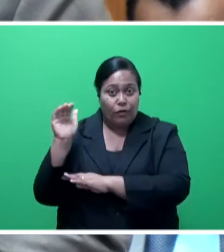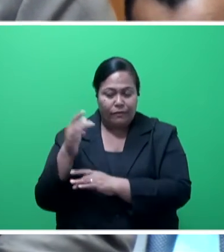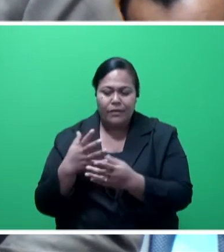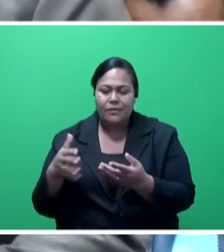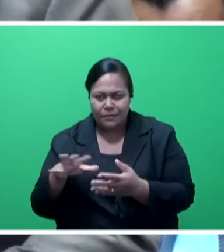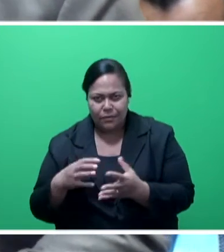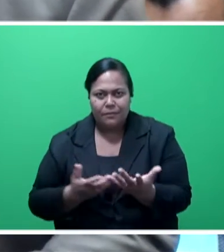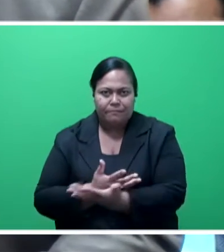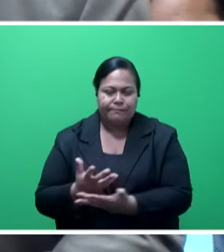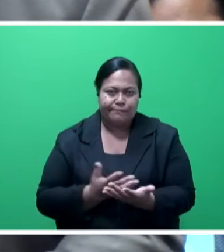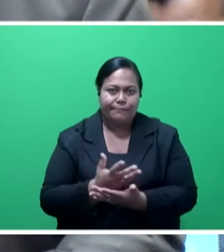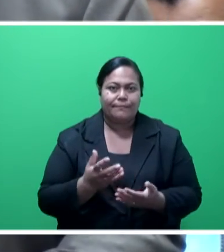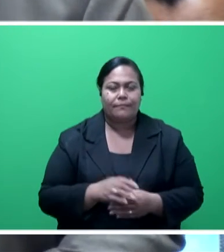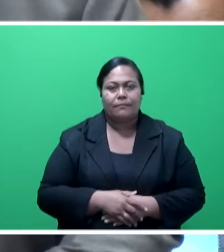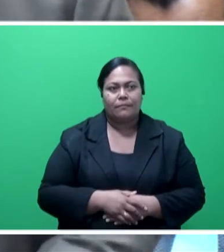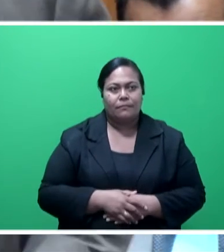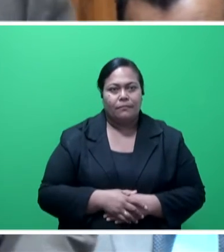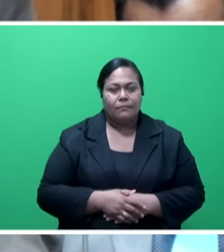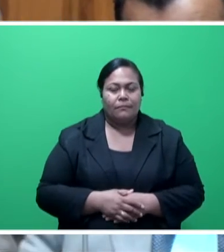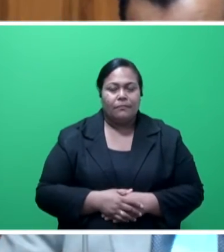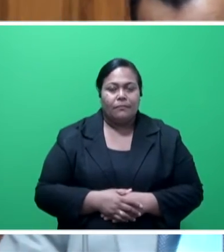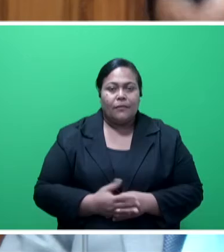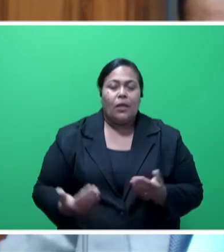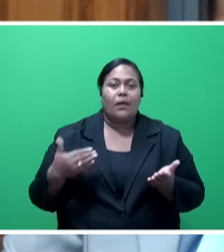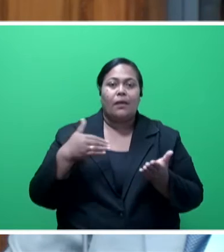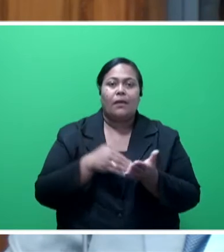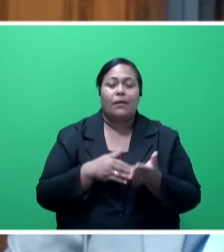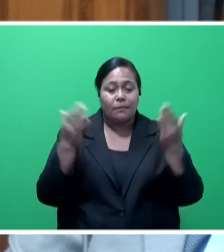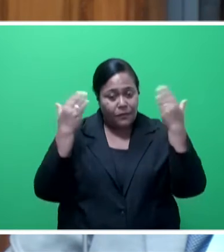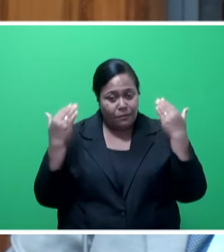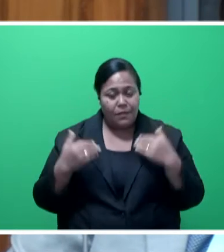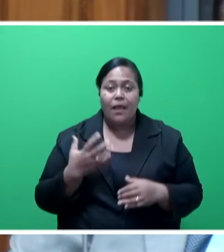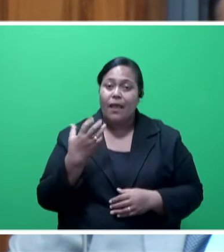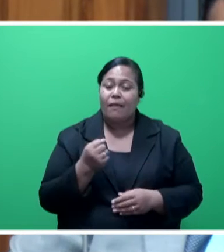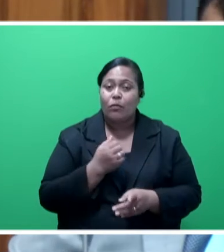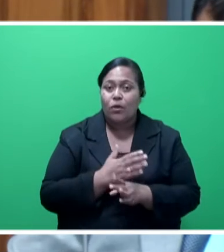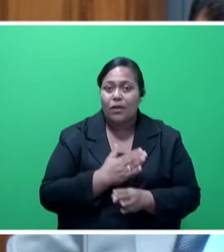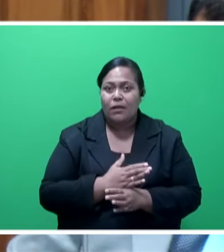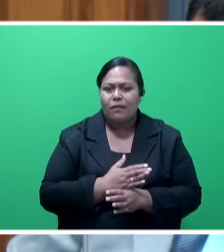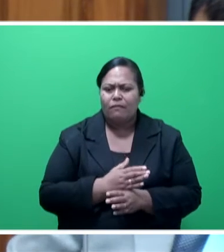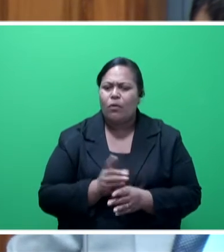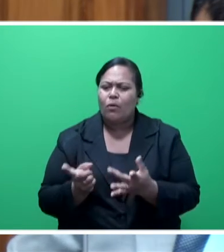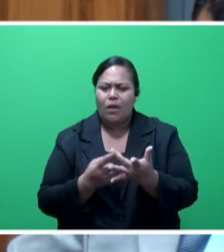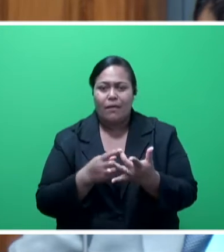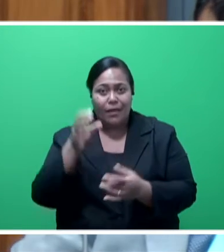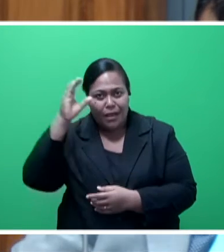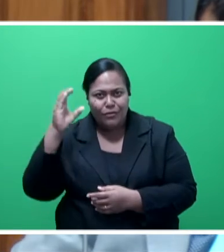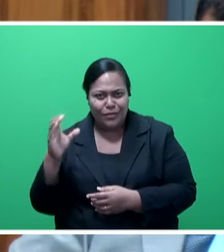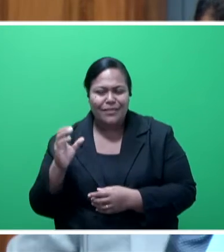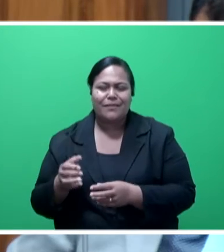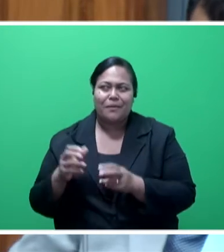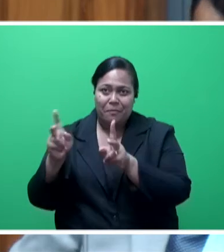negotiations. Additionally, Mr. Speaker, sir, there is an ongoing work being carried out with our bilateral partners who are more advanced and